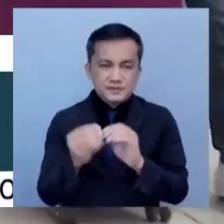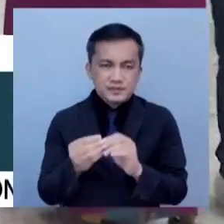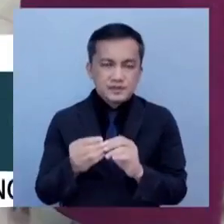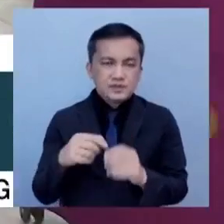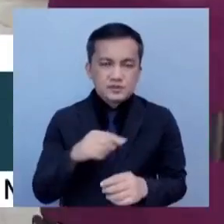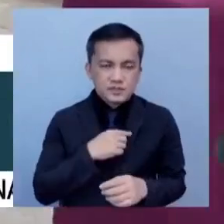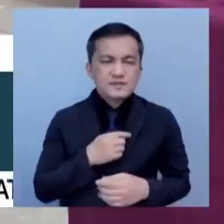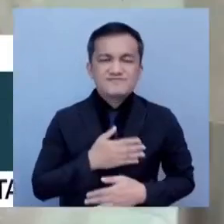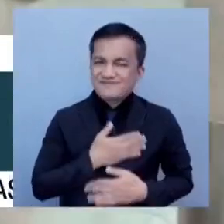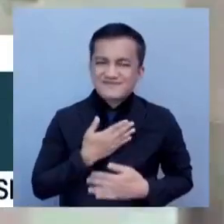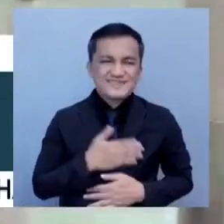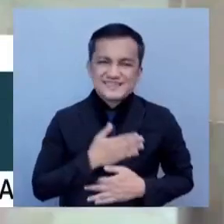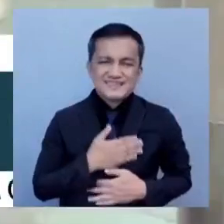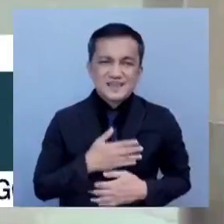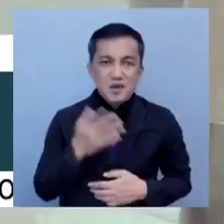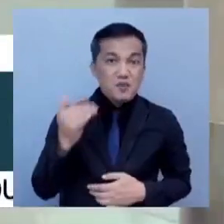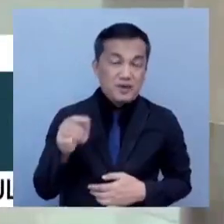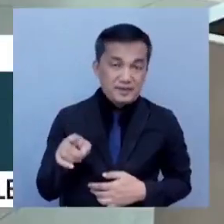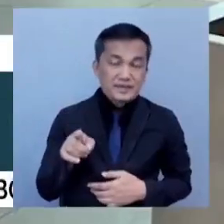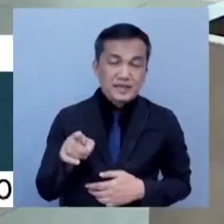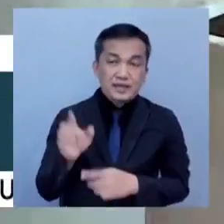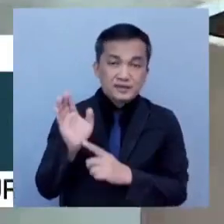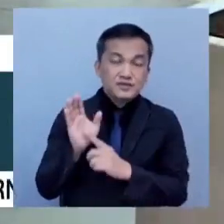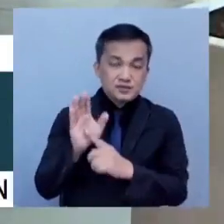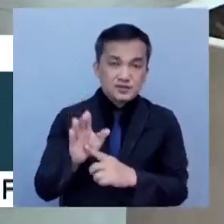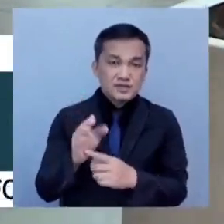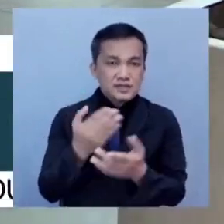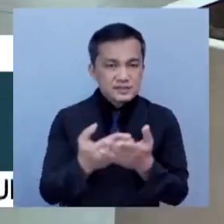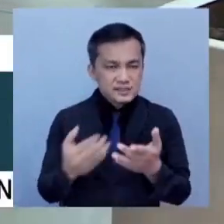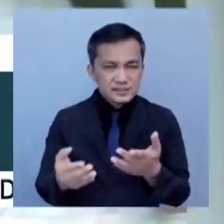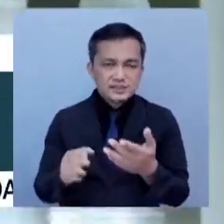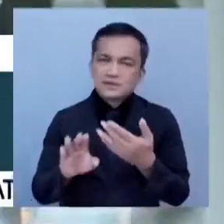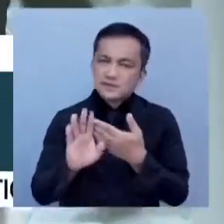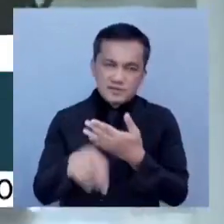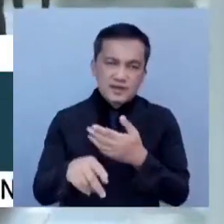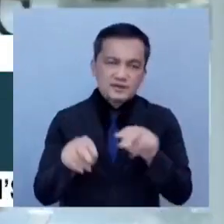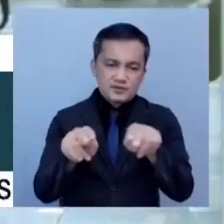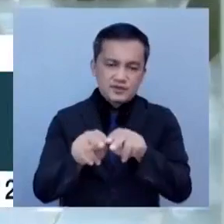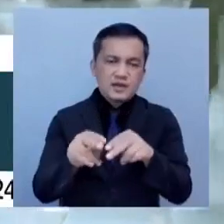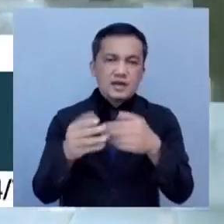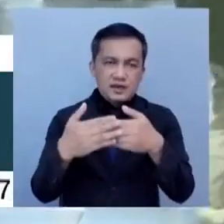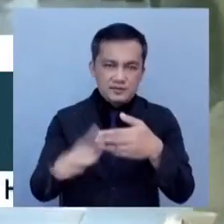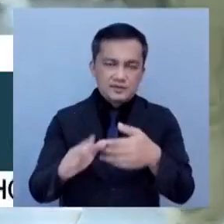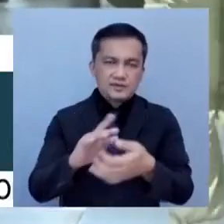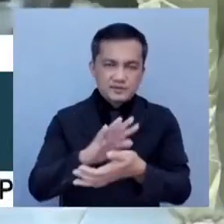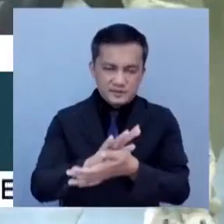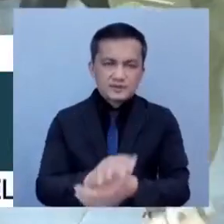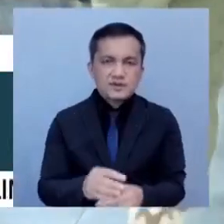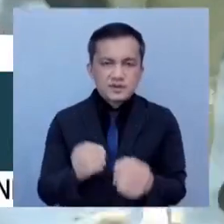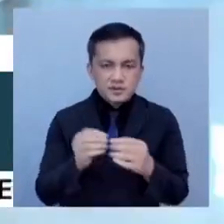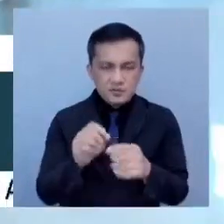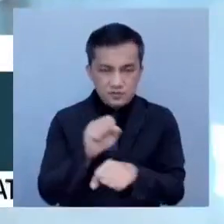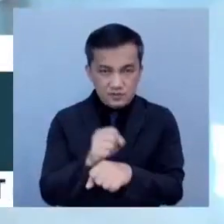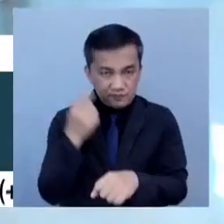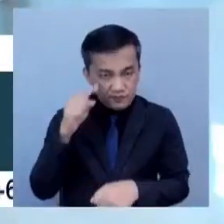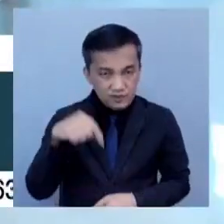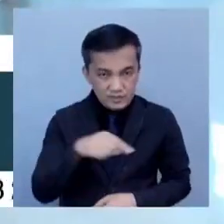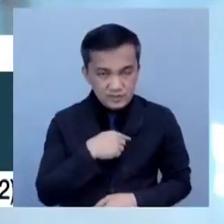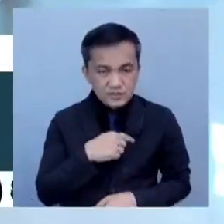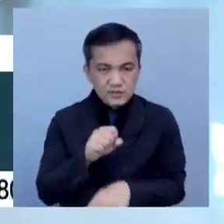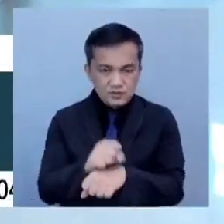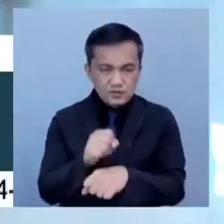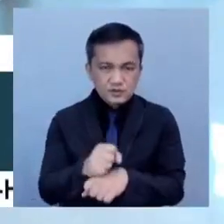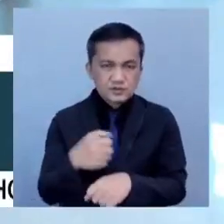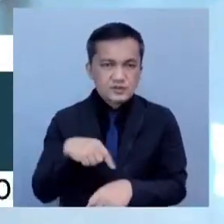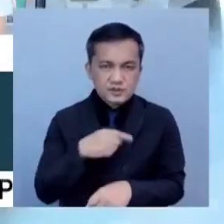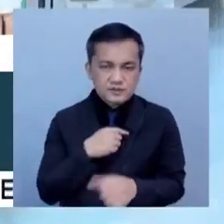happy about this because it really says that things are going back to normal after the pandemic. It's more work for us, but it's work that we have prepared